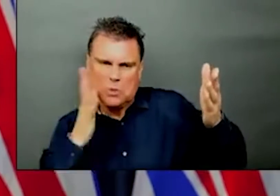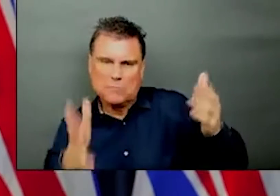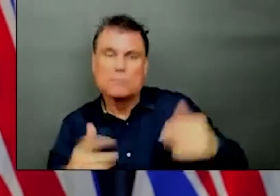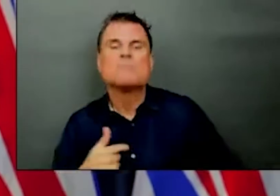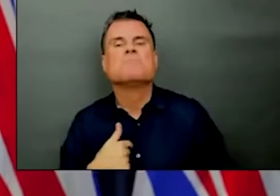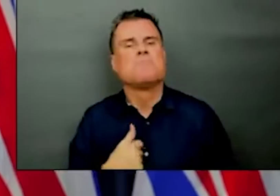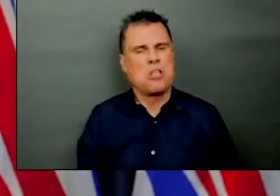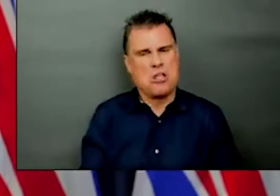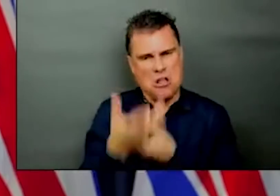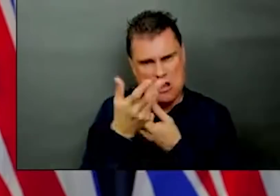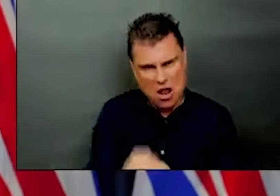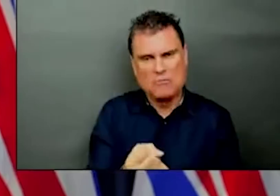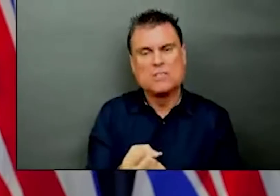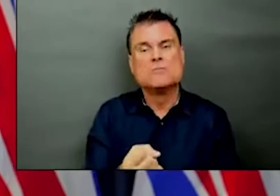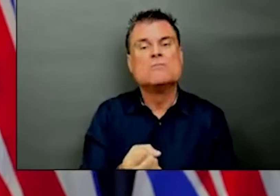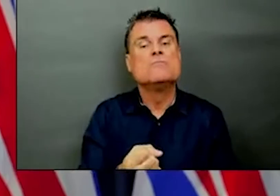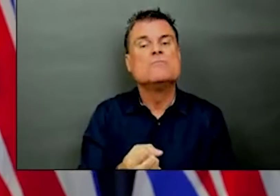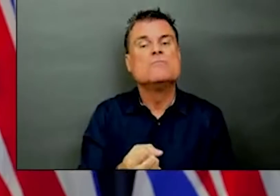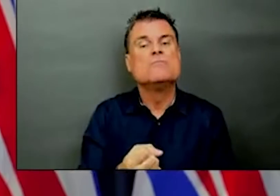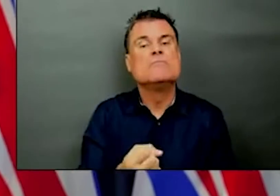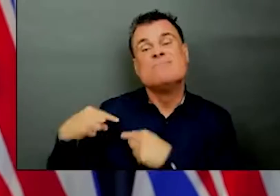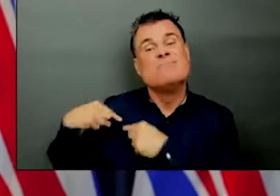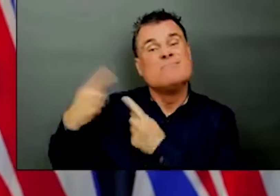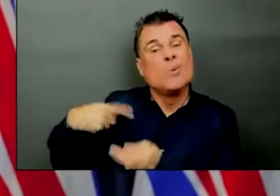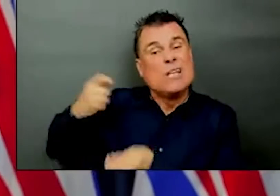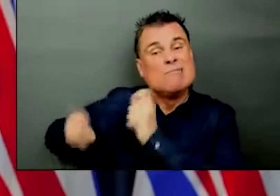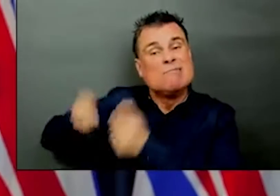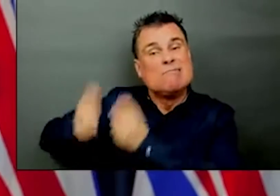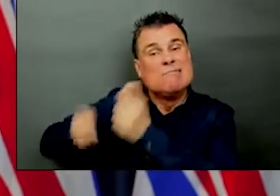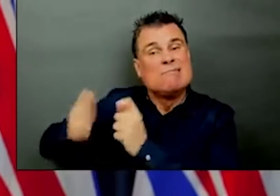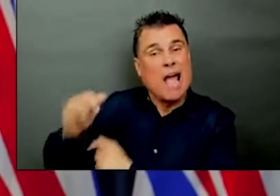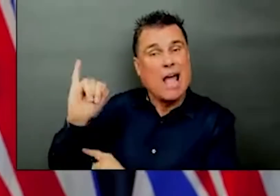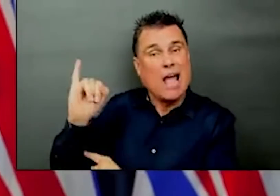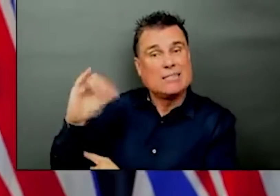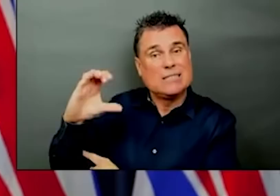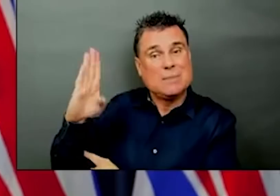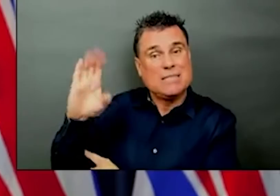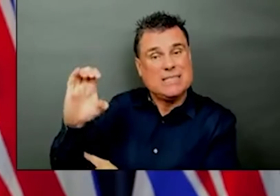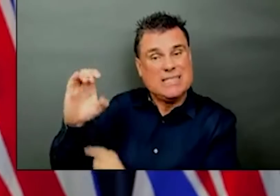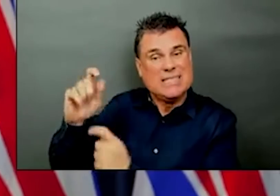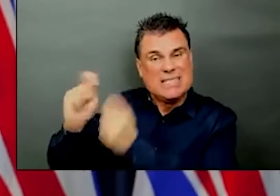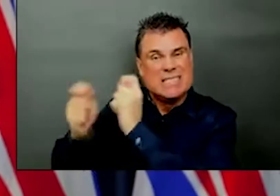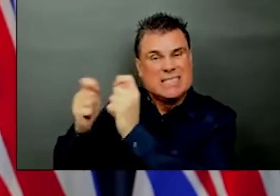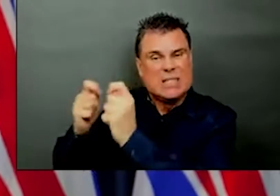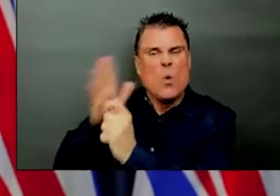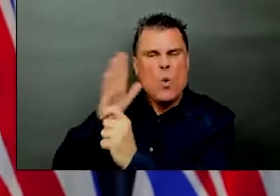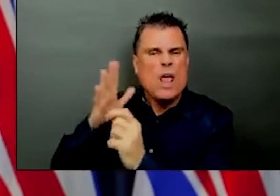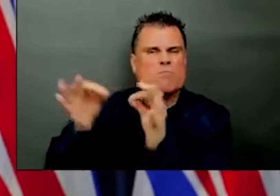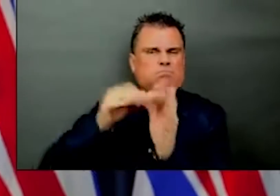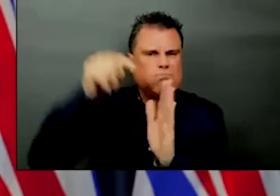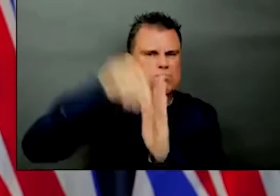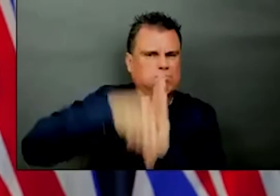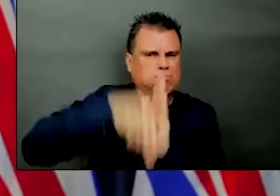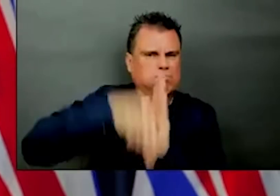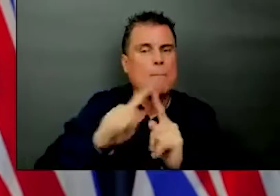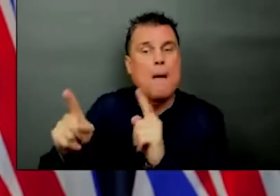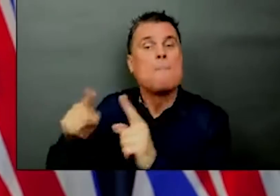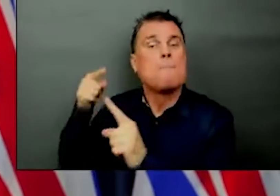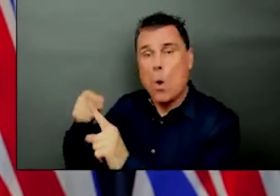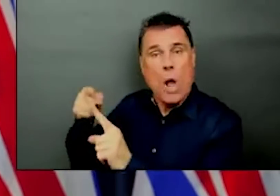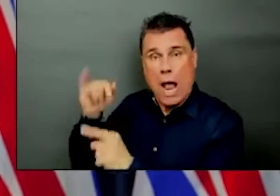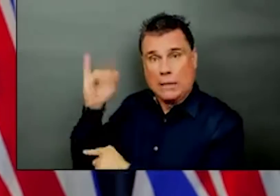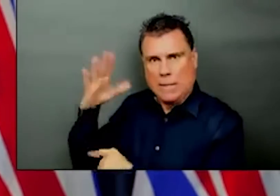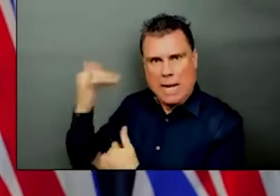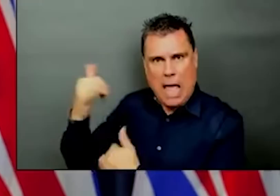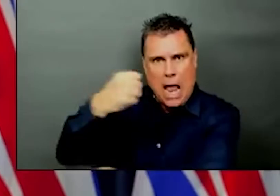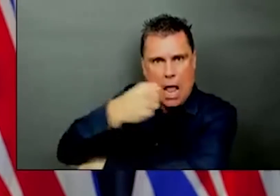that Nicolas just spoke about in the previous question, that we're on a very good track to get ICBC, our public auto insurance